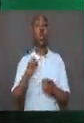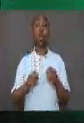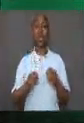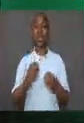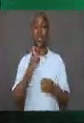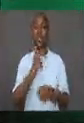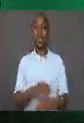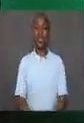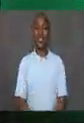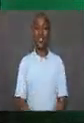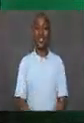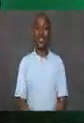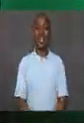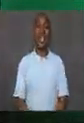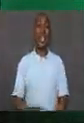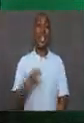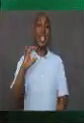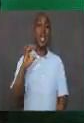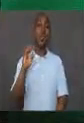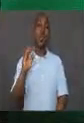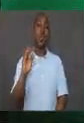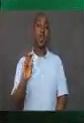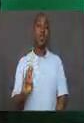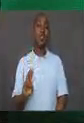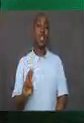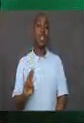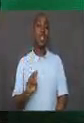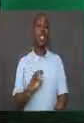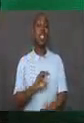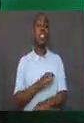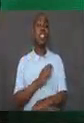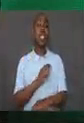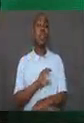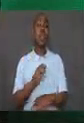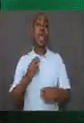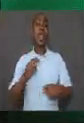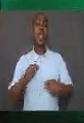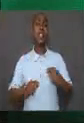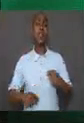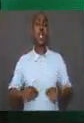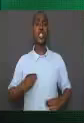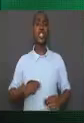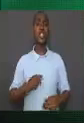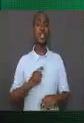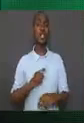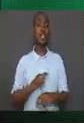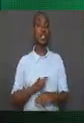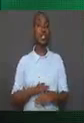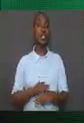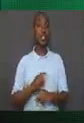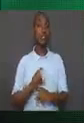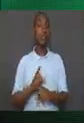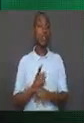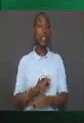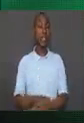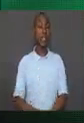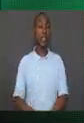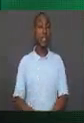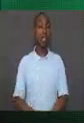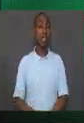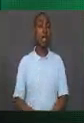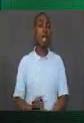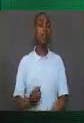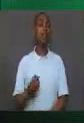Carbon dioxide is produced during cellular respiration. Almost all of the